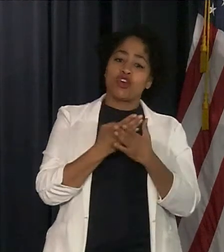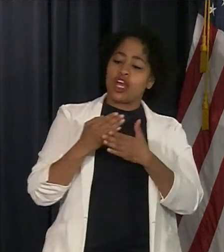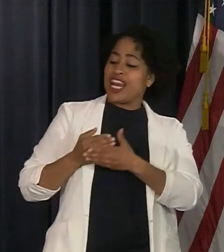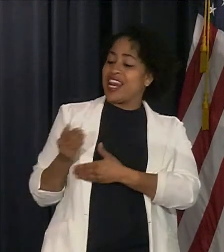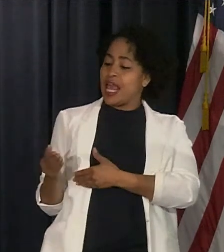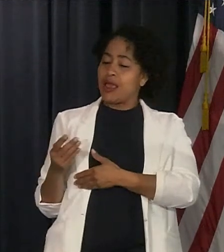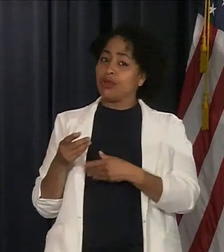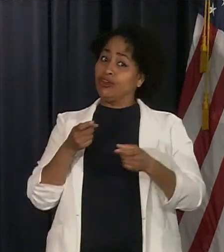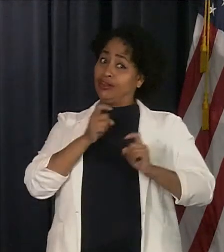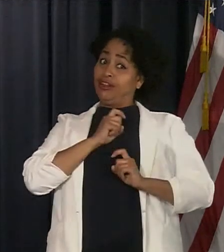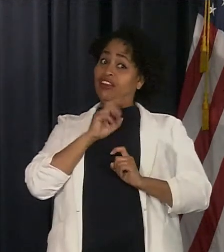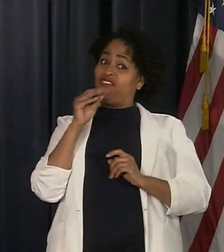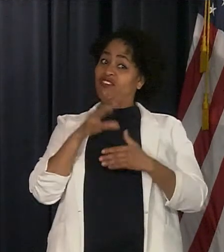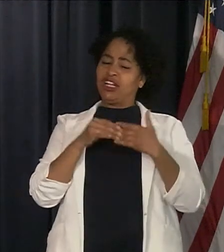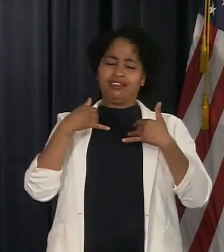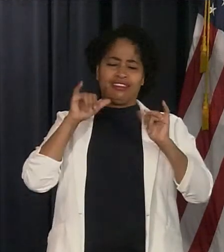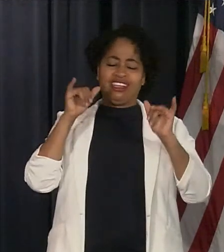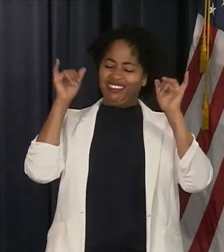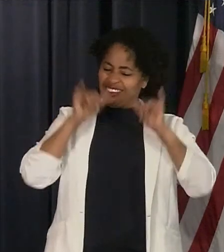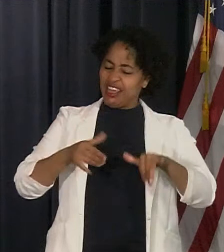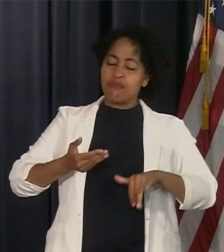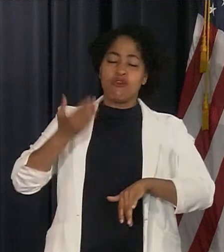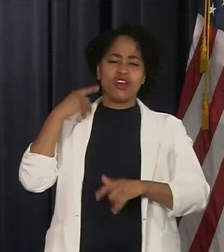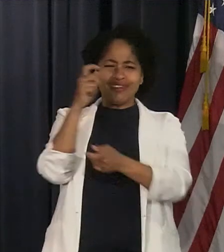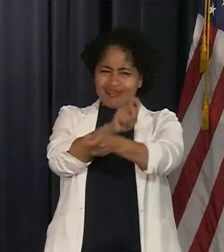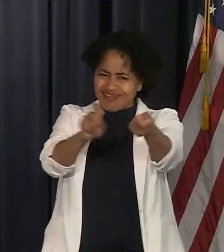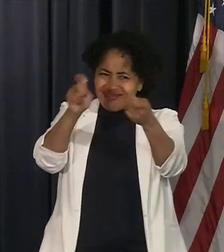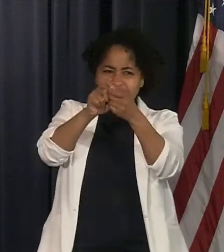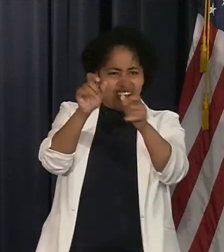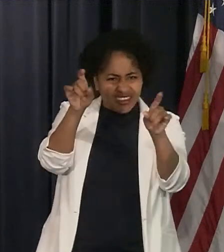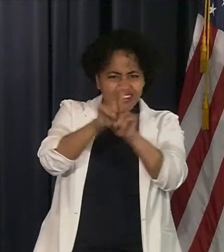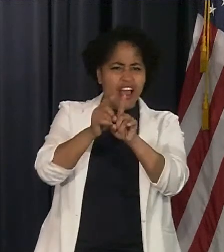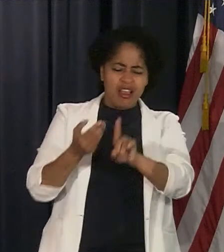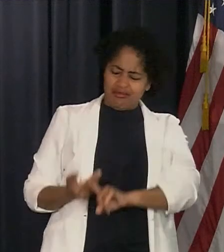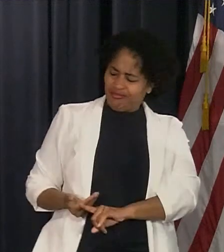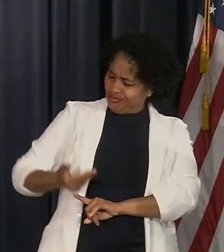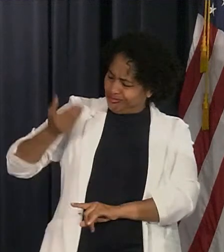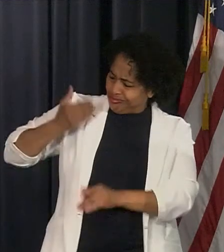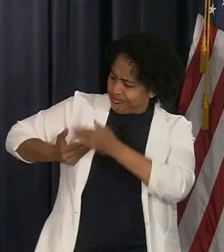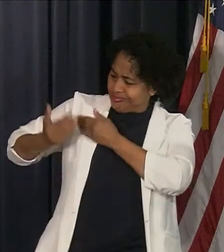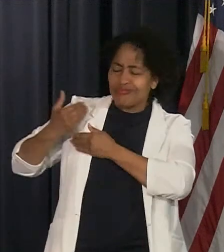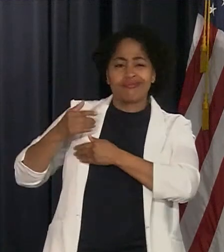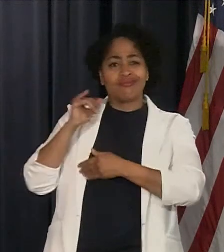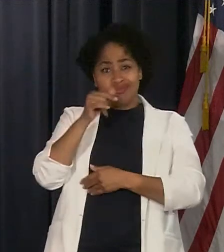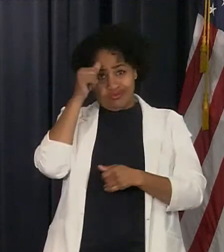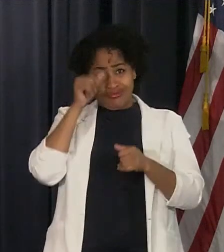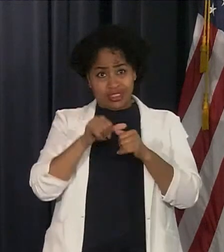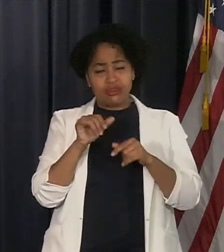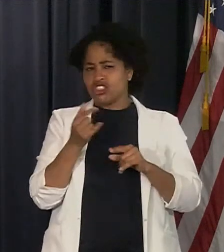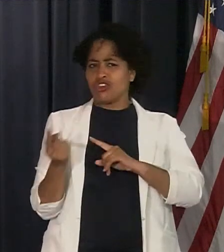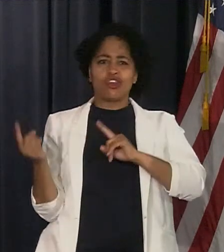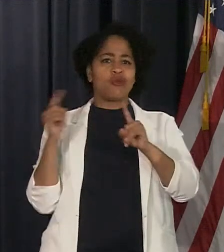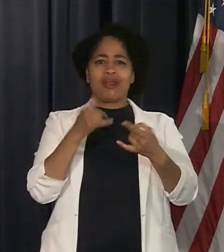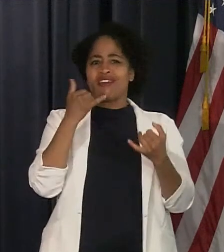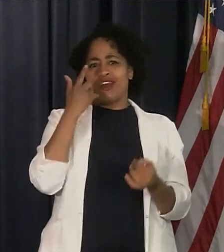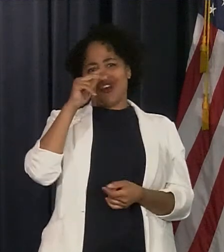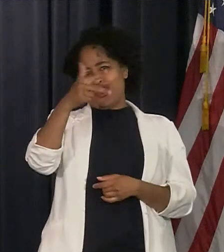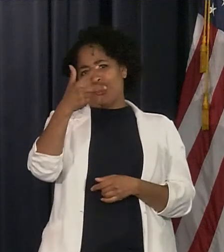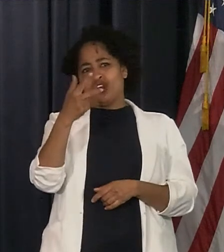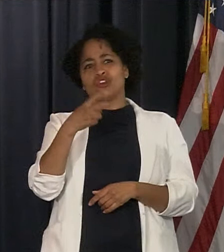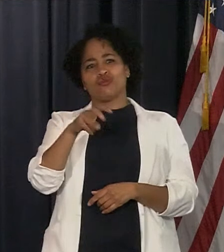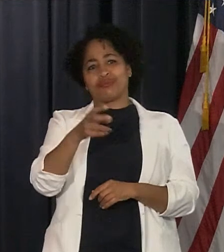that $50 gift card. Everything is going to be just the way that you remember it. You just go back for a third